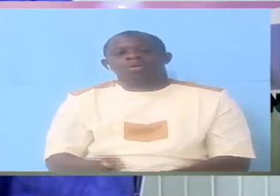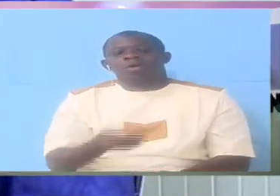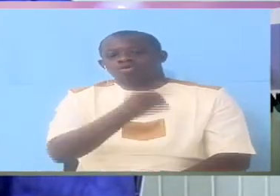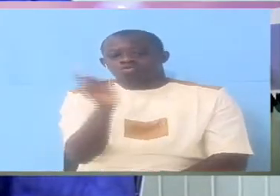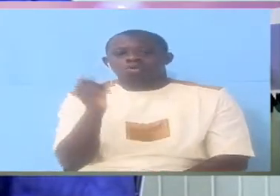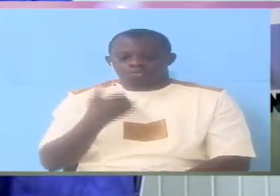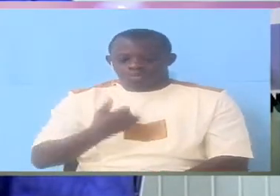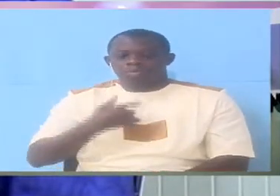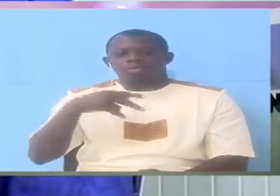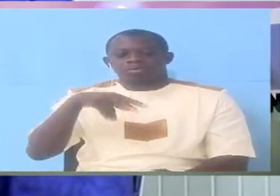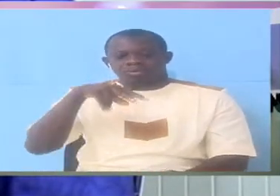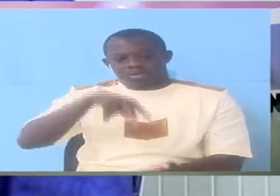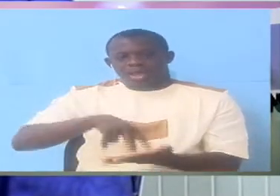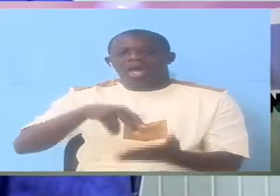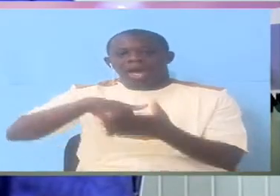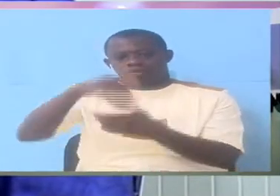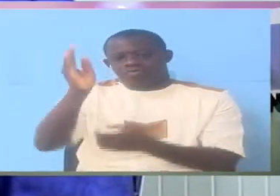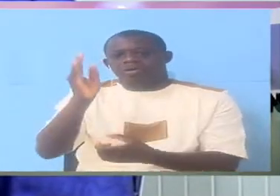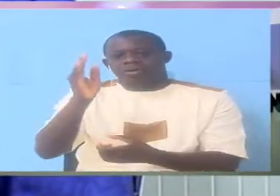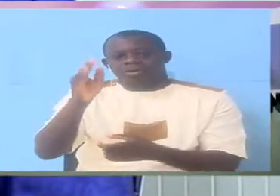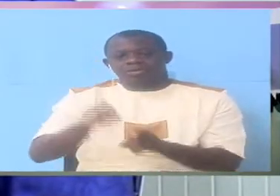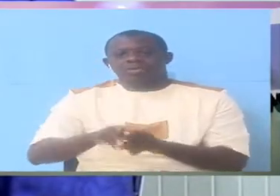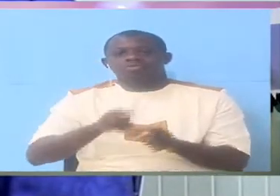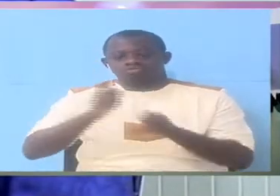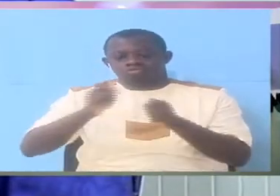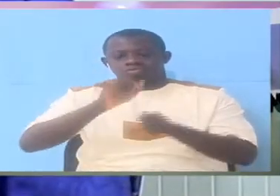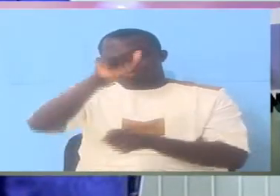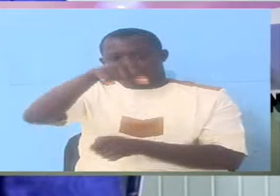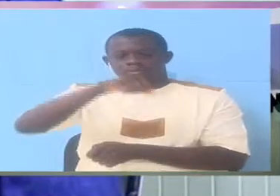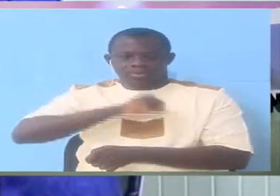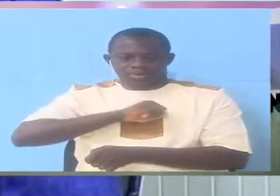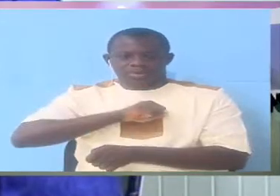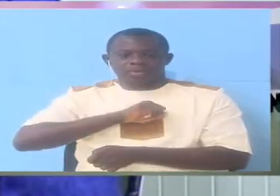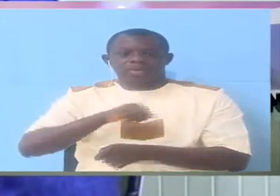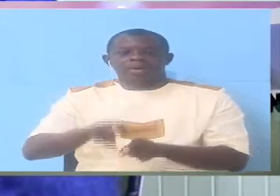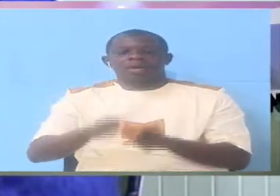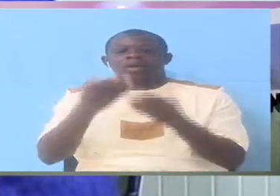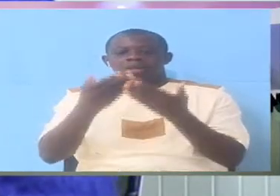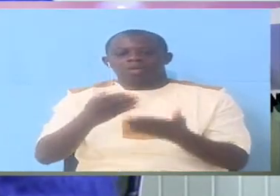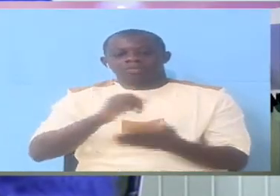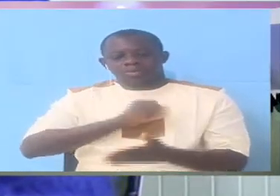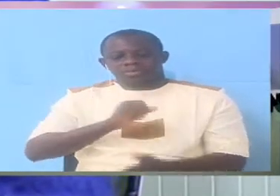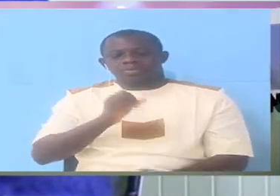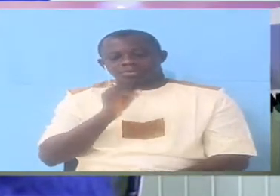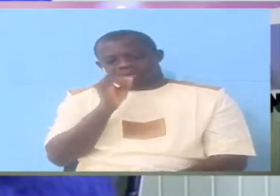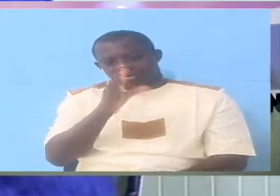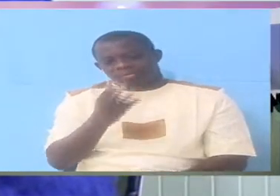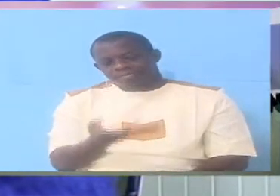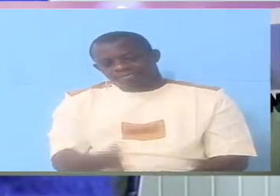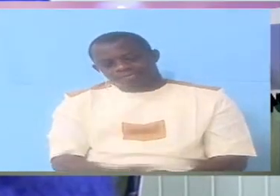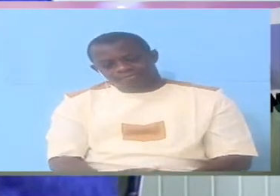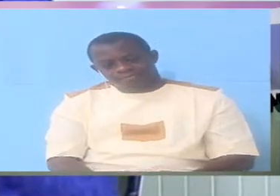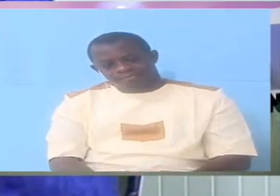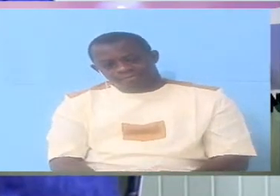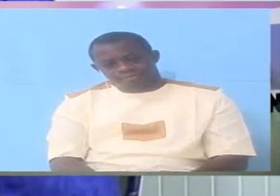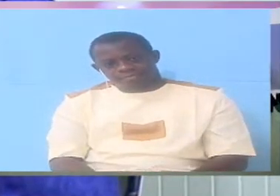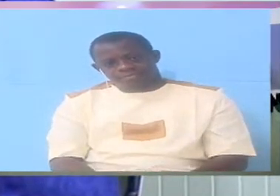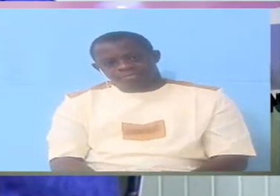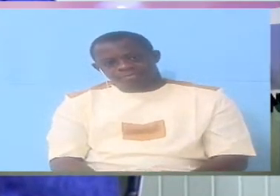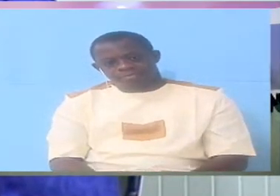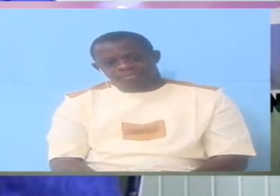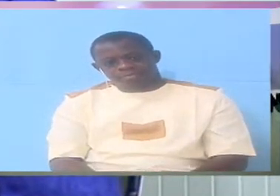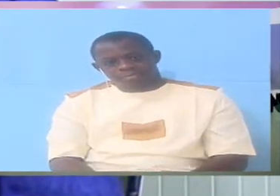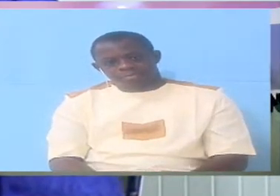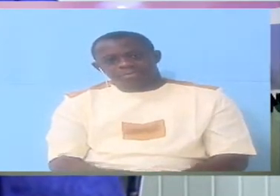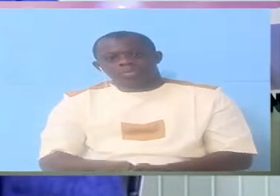it was because you are outside and you are in control of yourselves. Then another for soldier in Navy